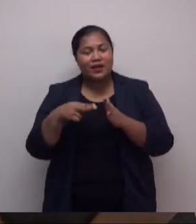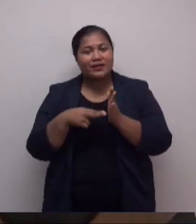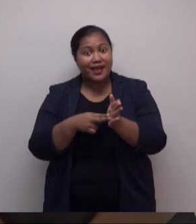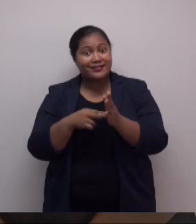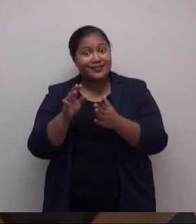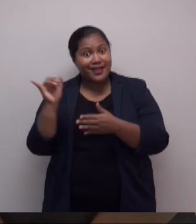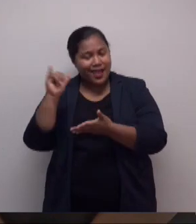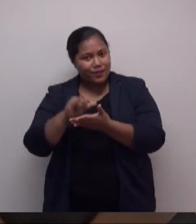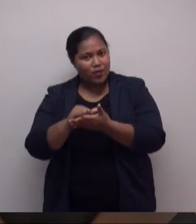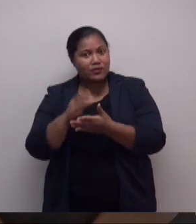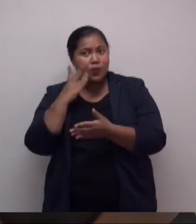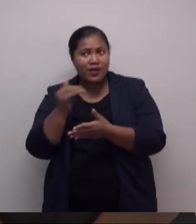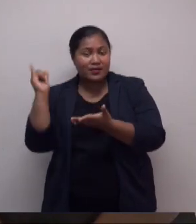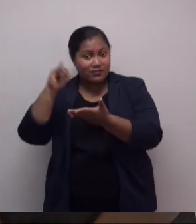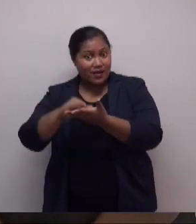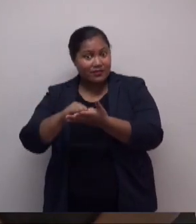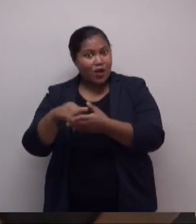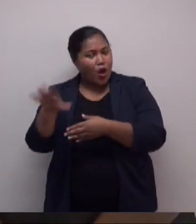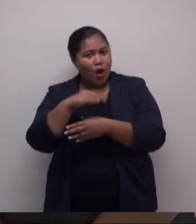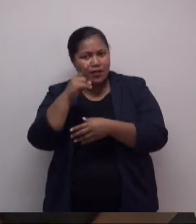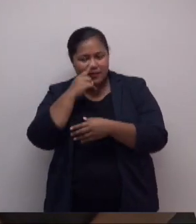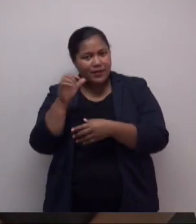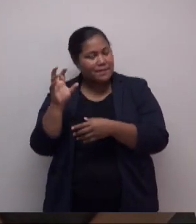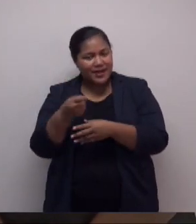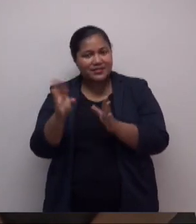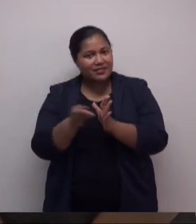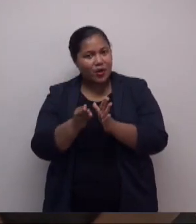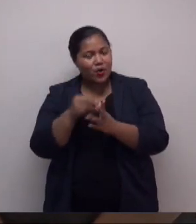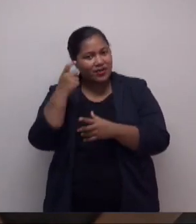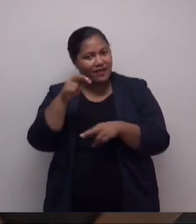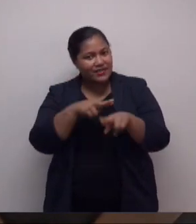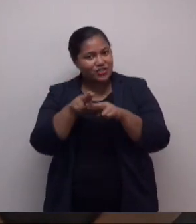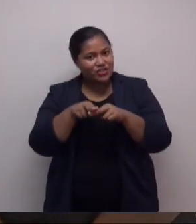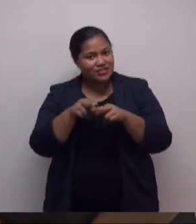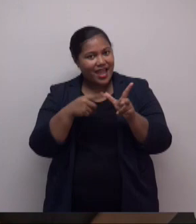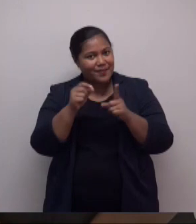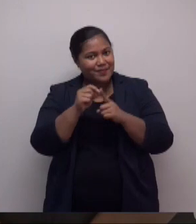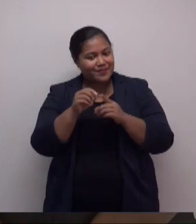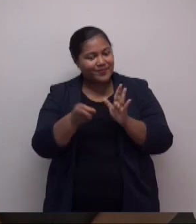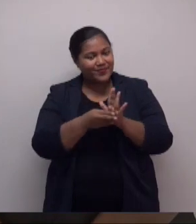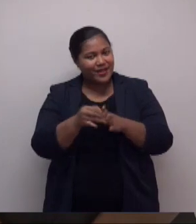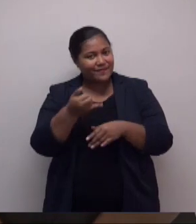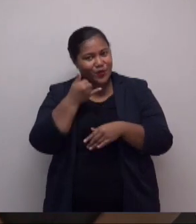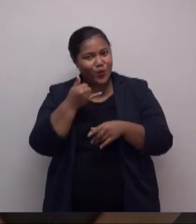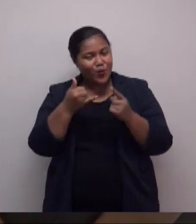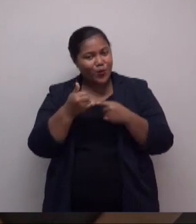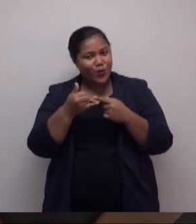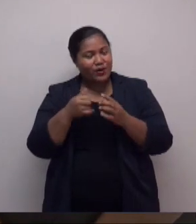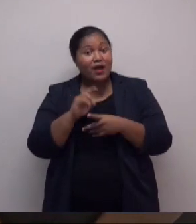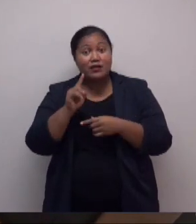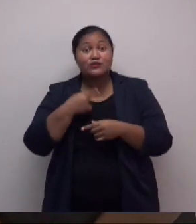immediately upon arrival, all travelers must download Care Fiji into their phones. From